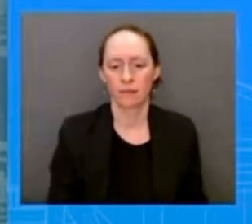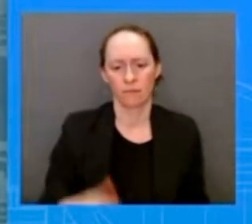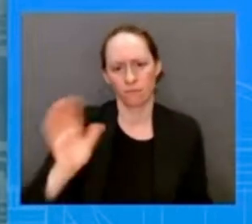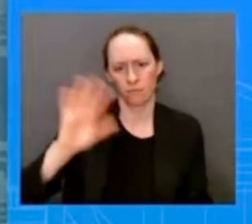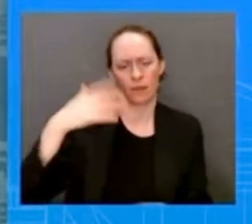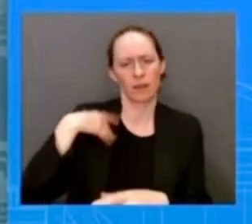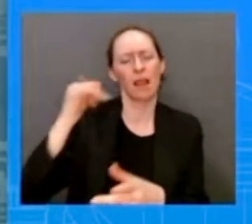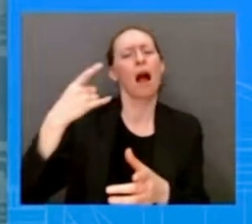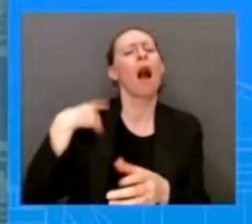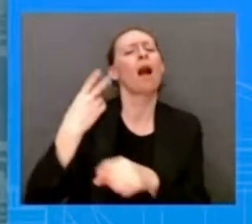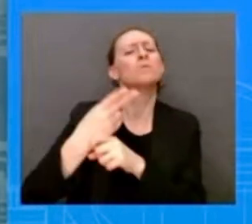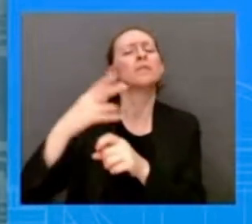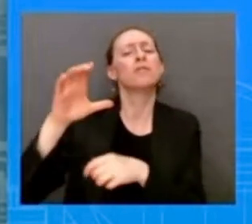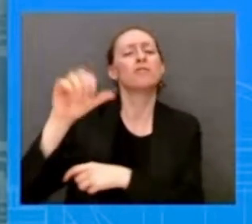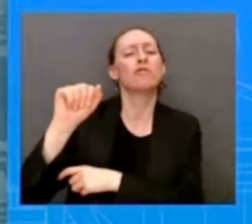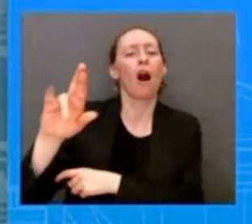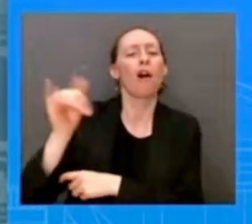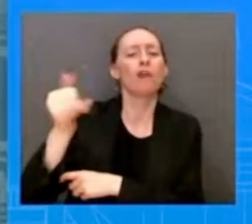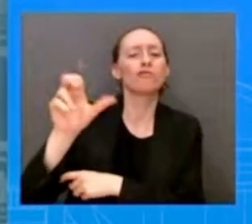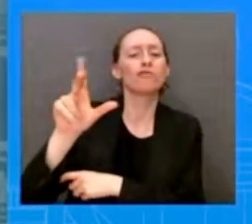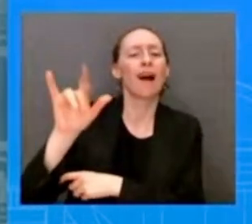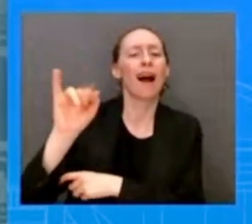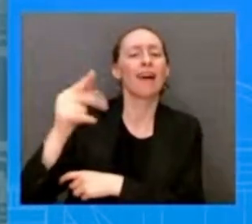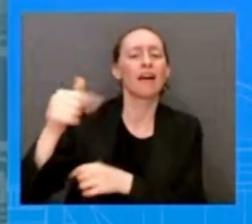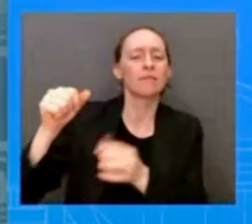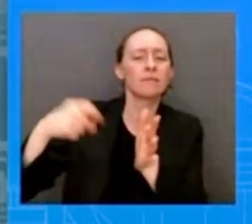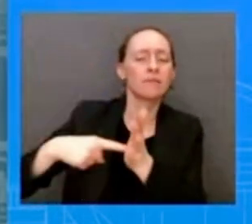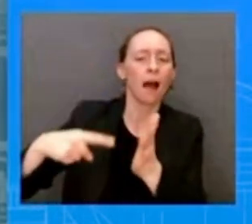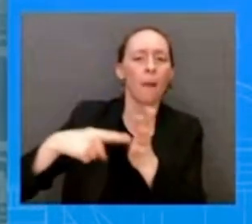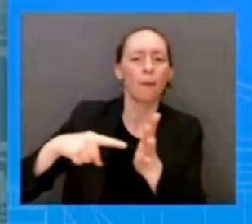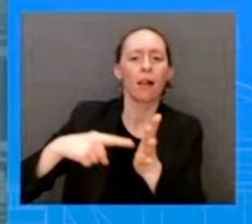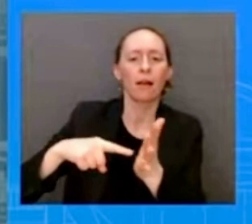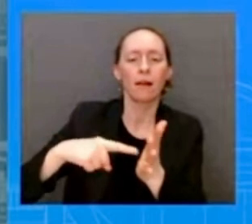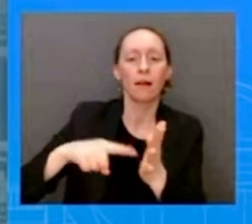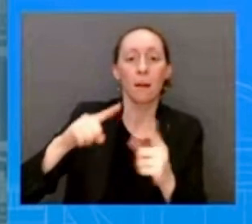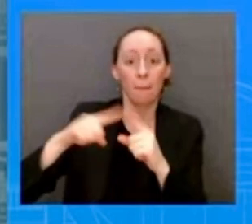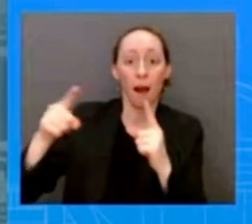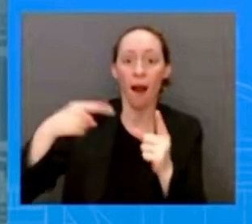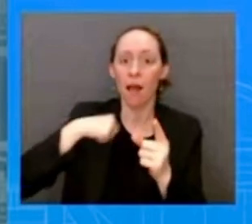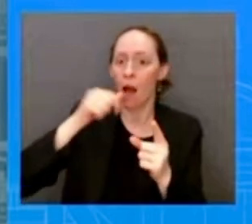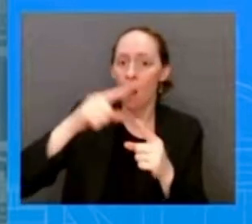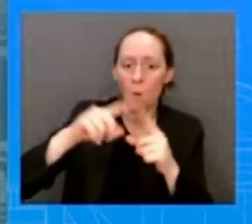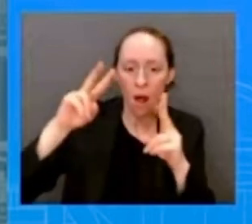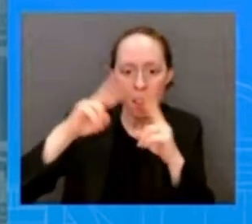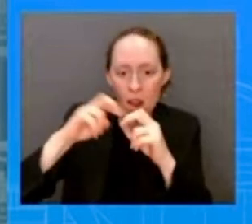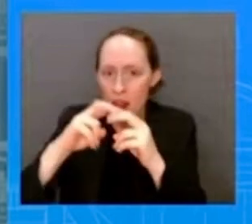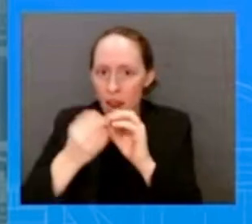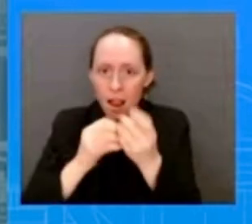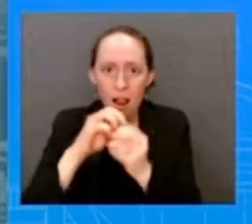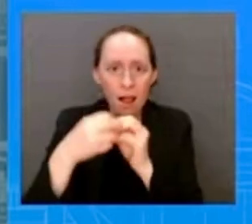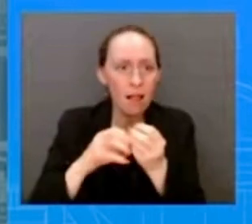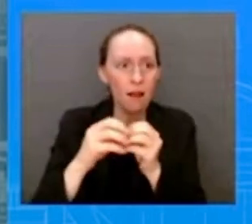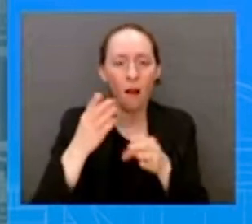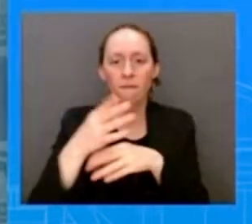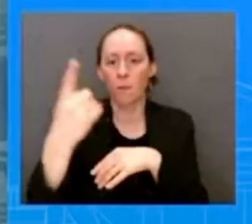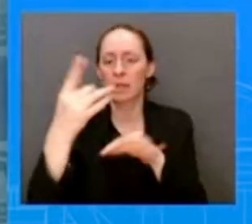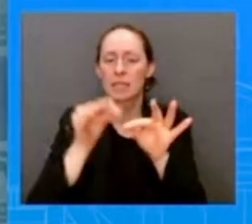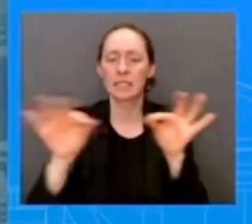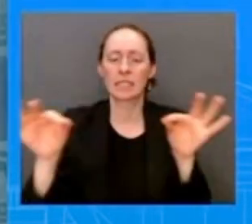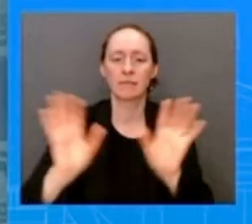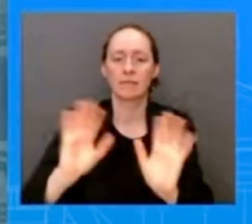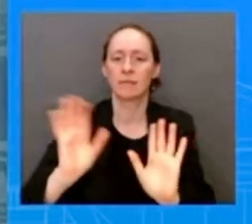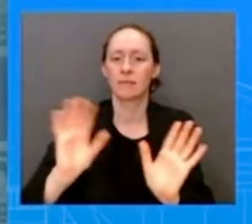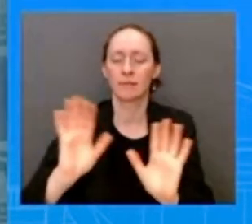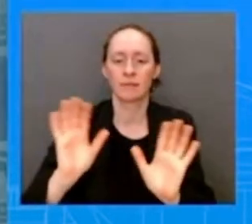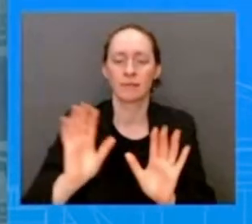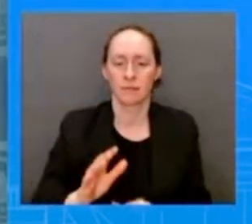totally understand. I'm just not going to go line by line. It was just an easy example to give you all and the American people how he sees this. He wants